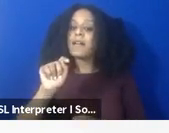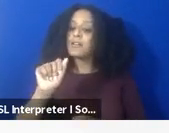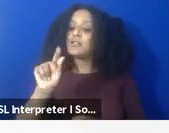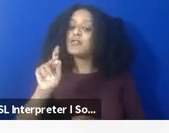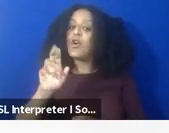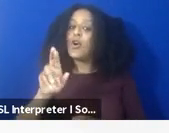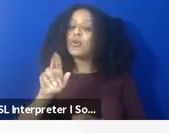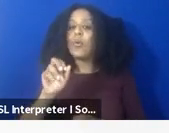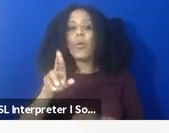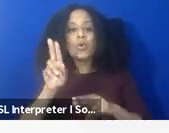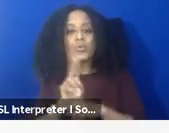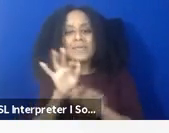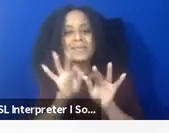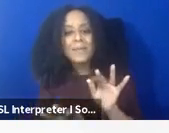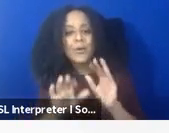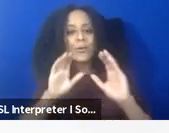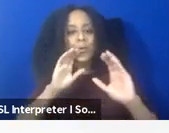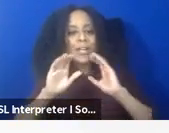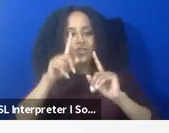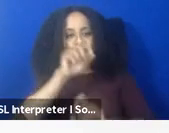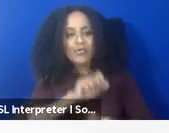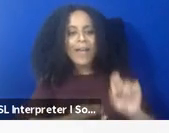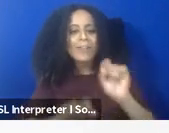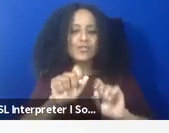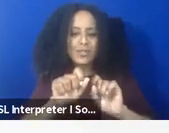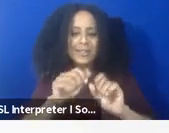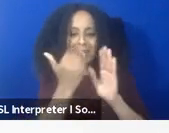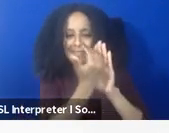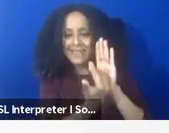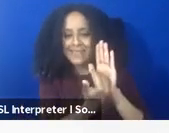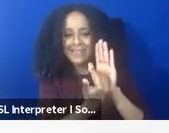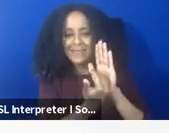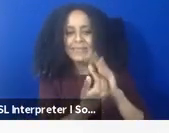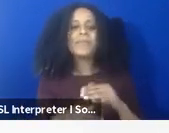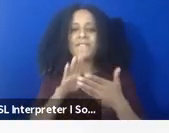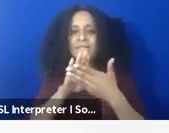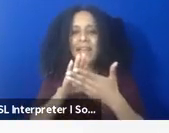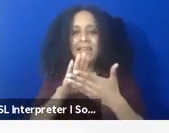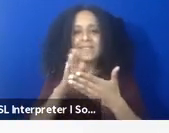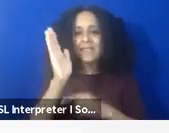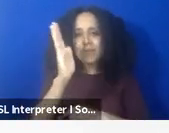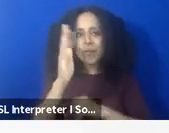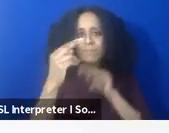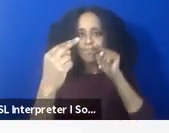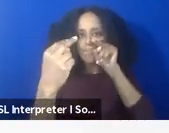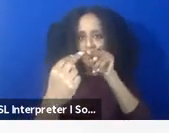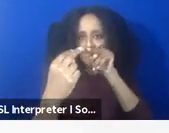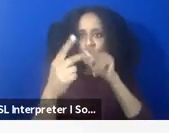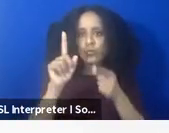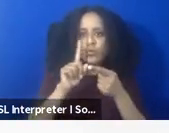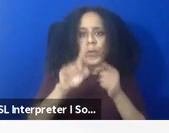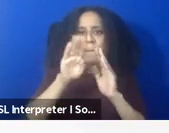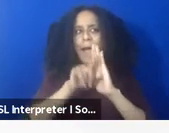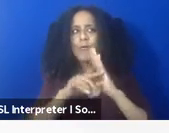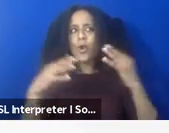a simple communication strategies as listed here, facing the speaker, using clear speech, reducing background noise, all